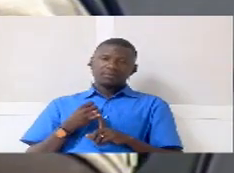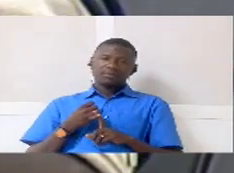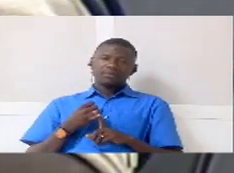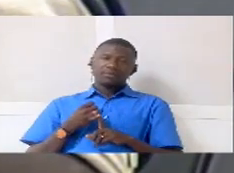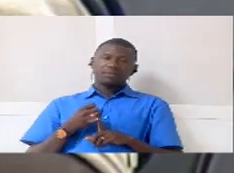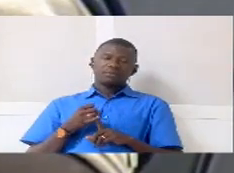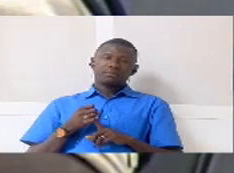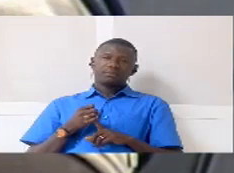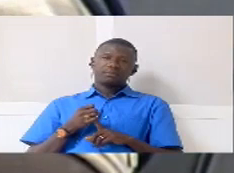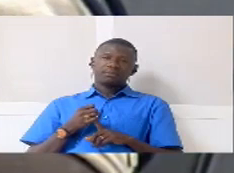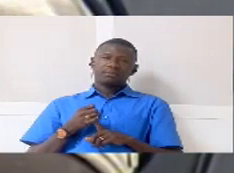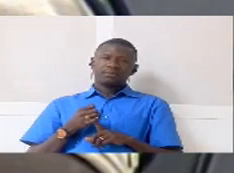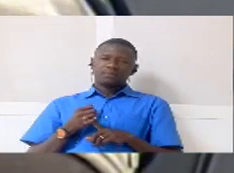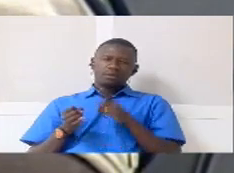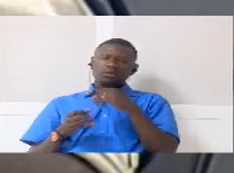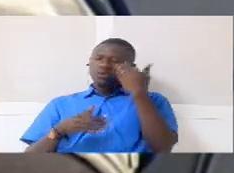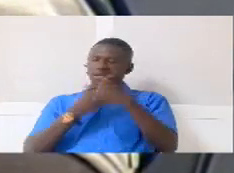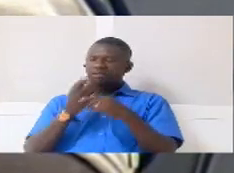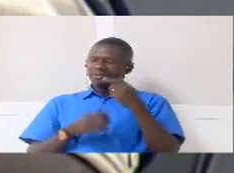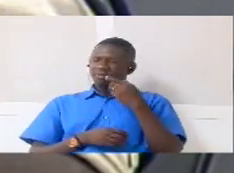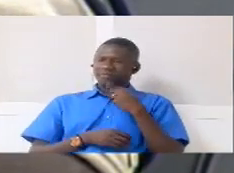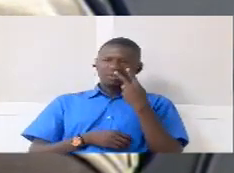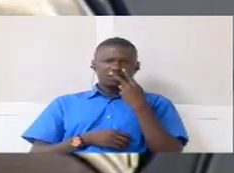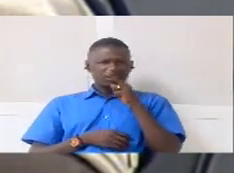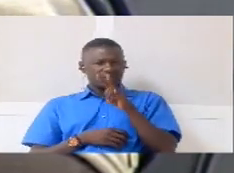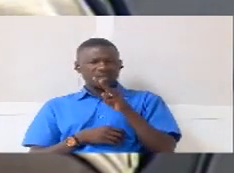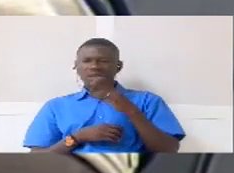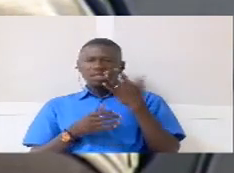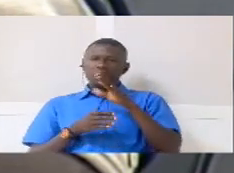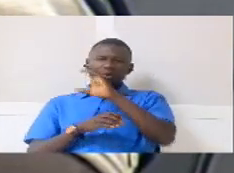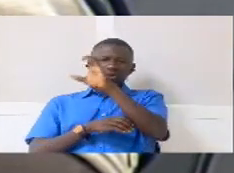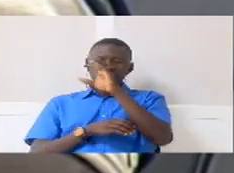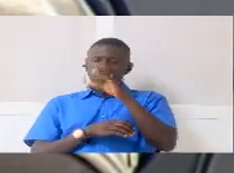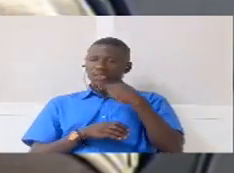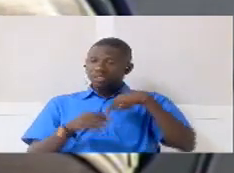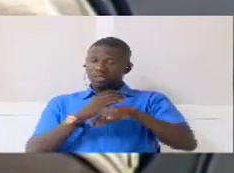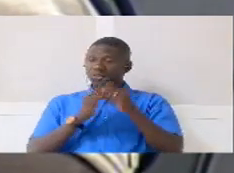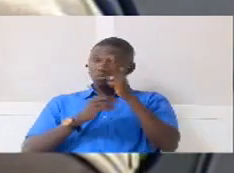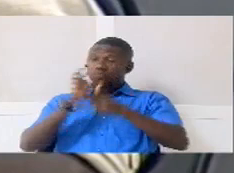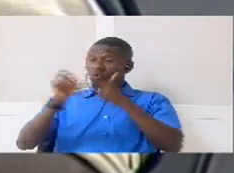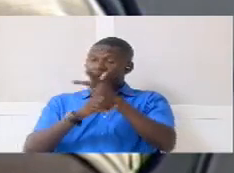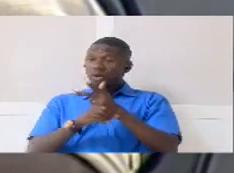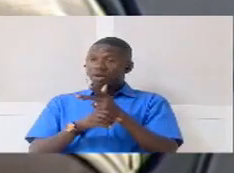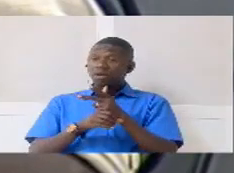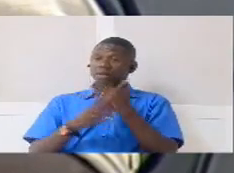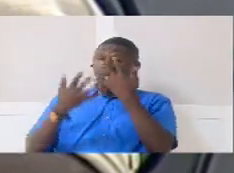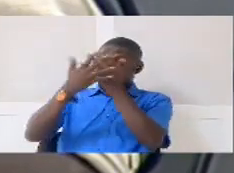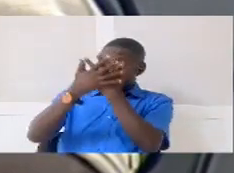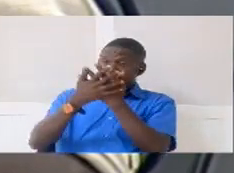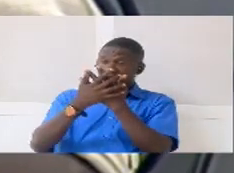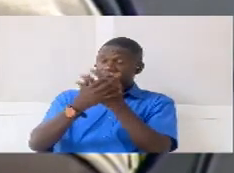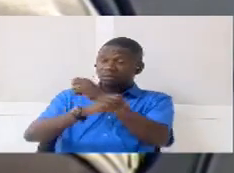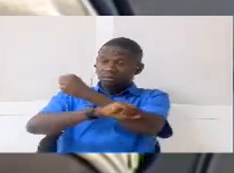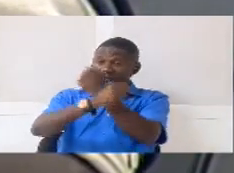kasotala. Amma mira banko nene be dunia kono. You will never find any country in this world without prisons. Odo ayenta kelantul bela nyantol di